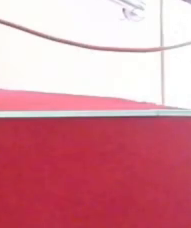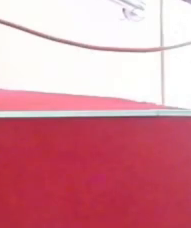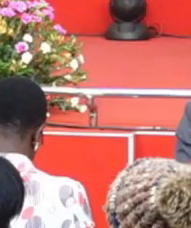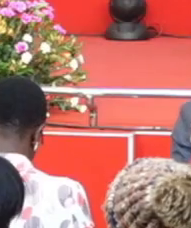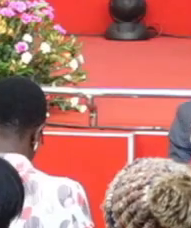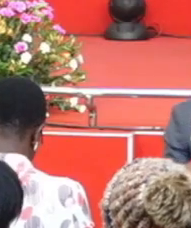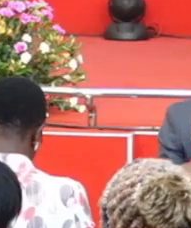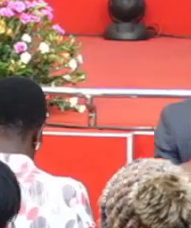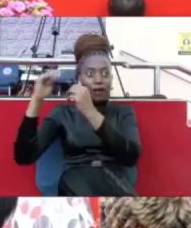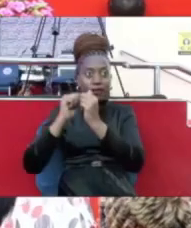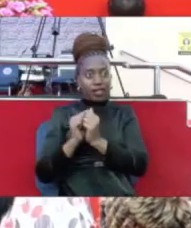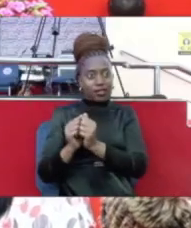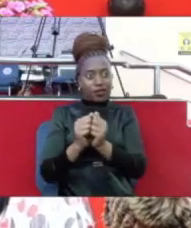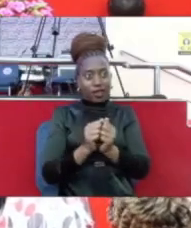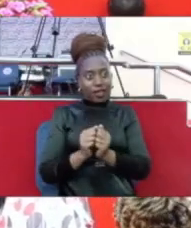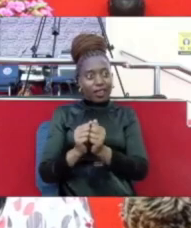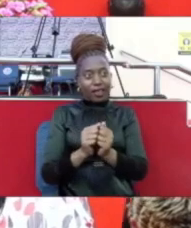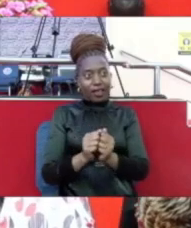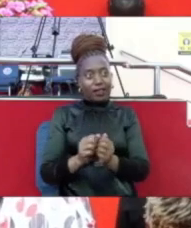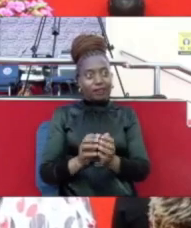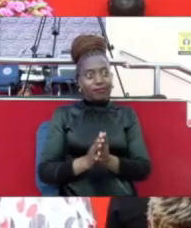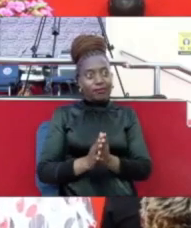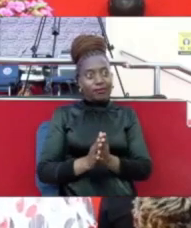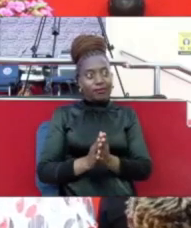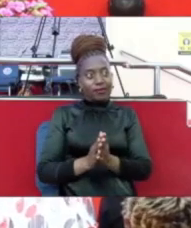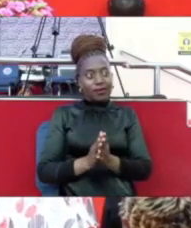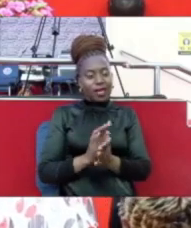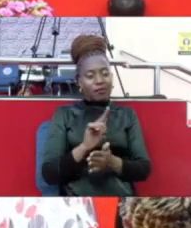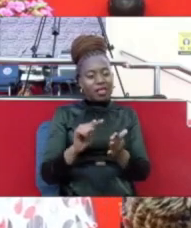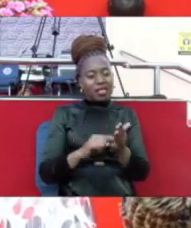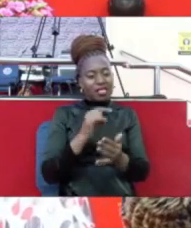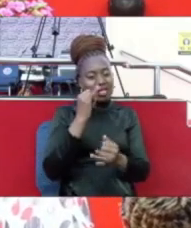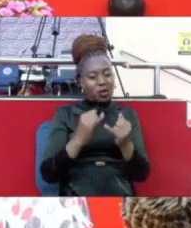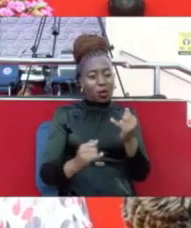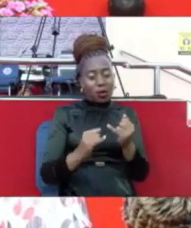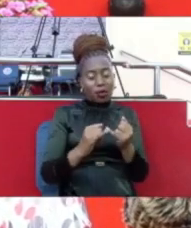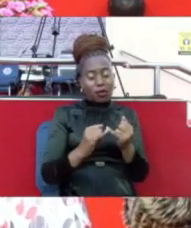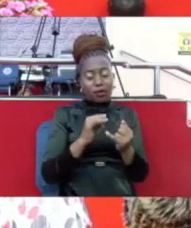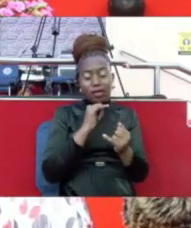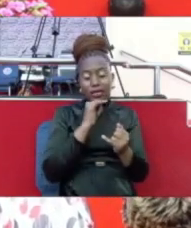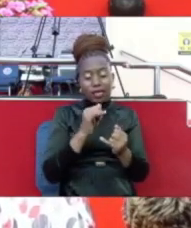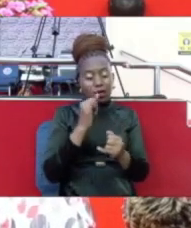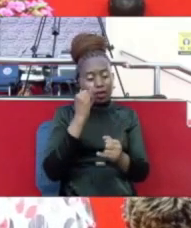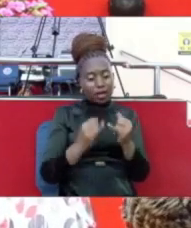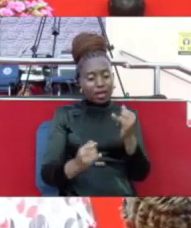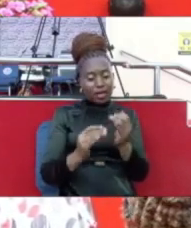Now, this is not directly the ending that I had expected for my financial sermons.